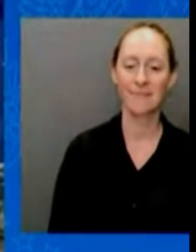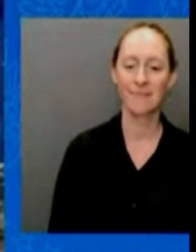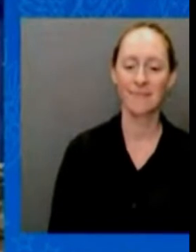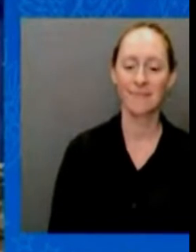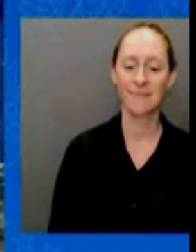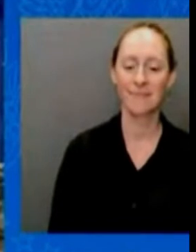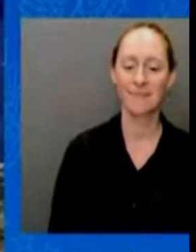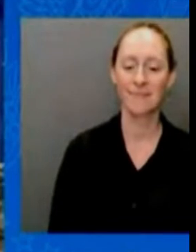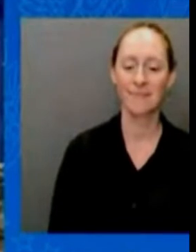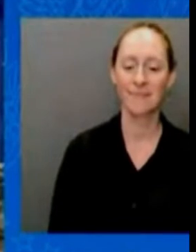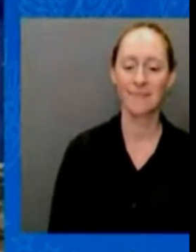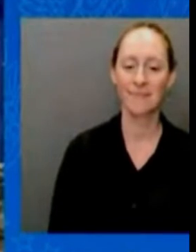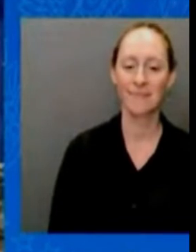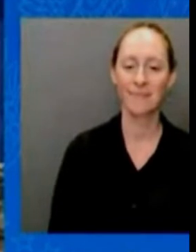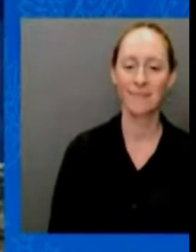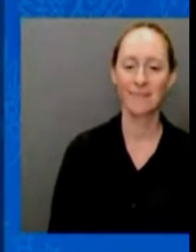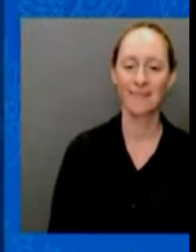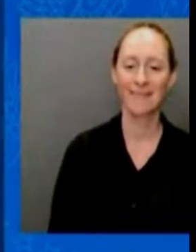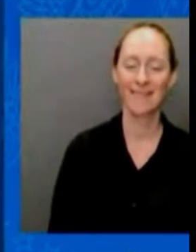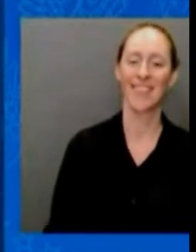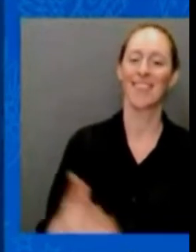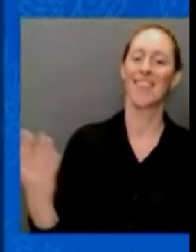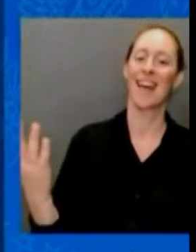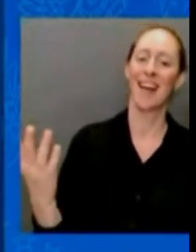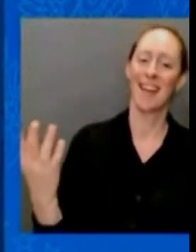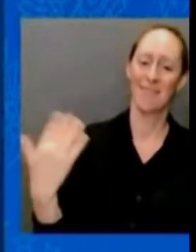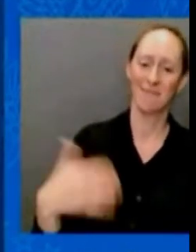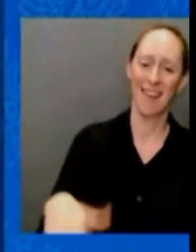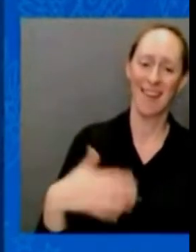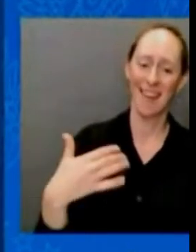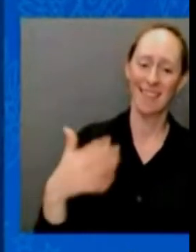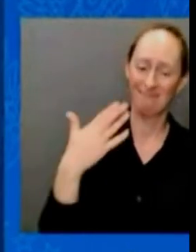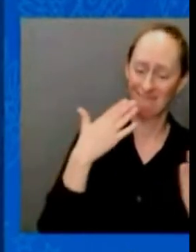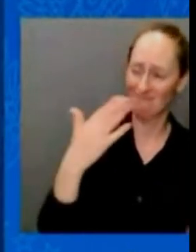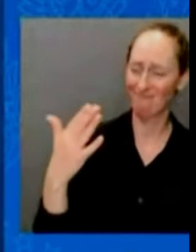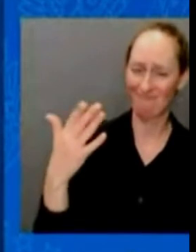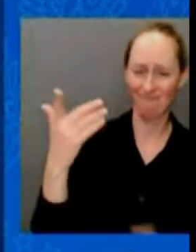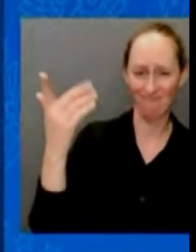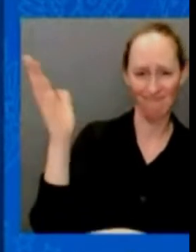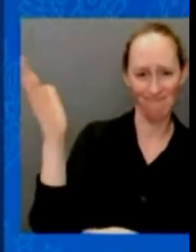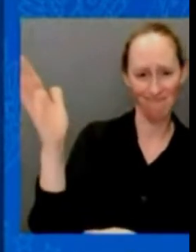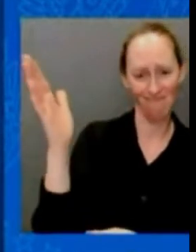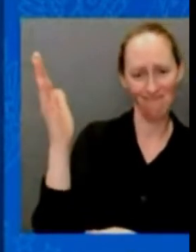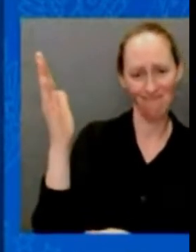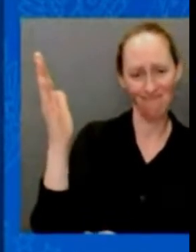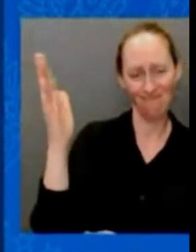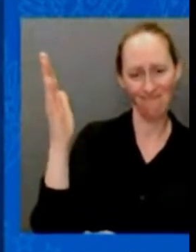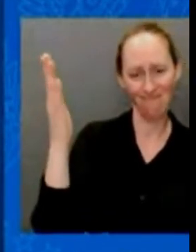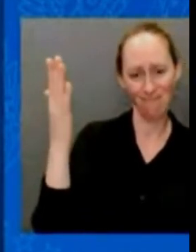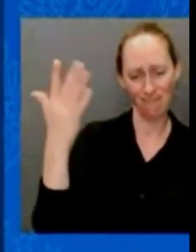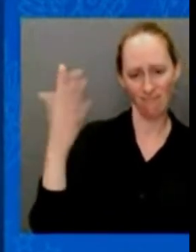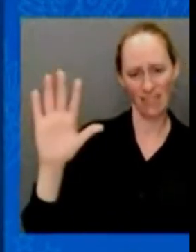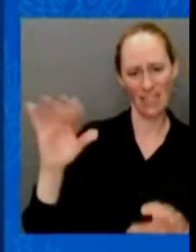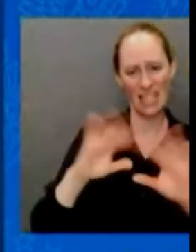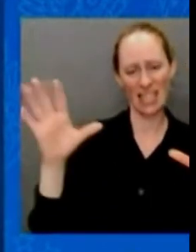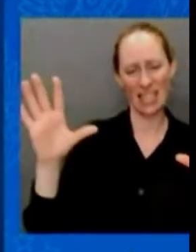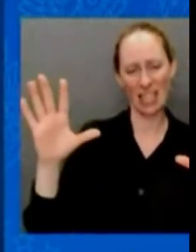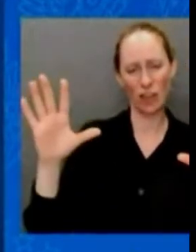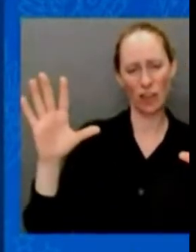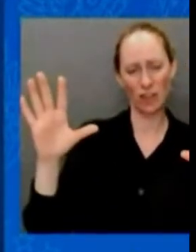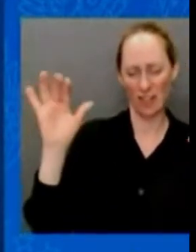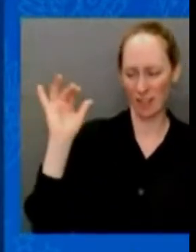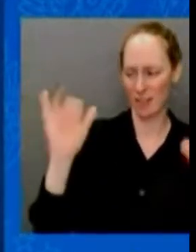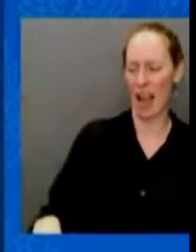Well, what a great speech. Does that show what the America we stand for is?